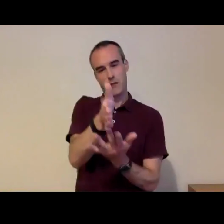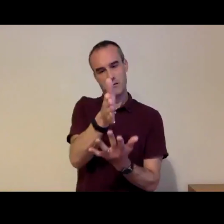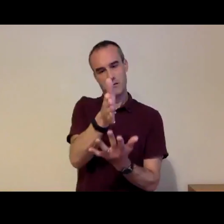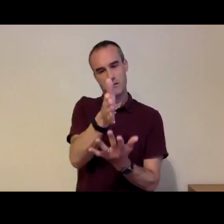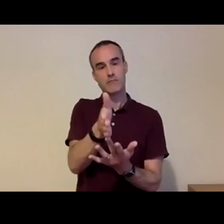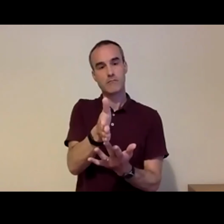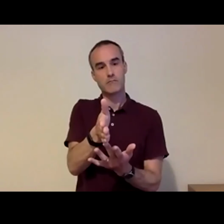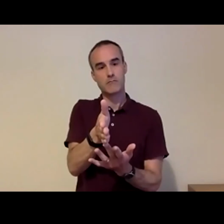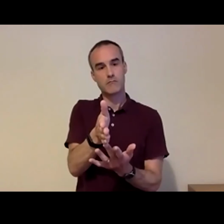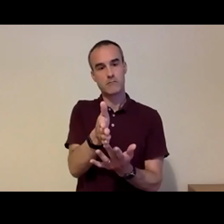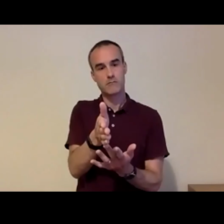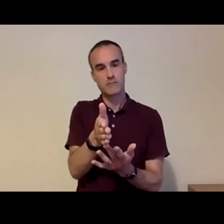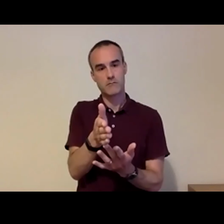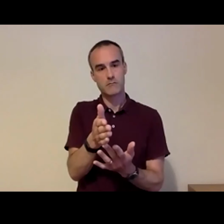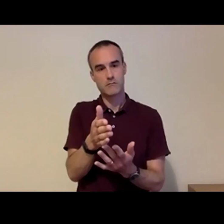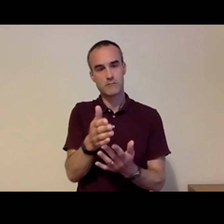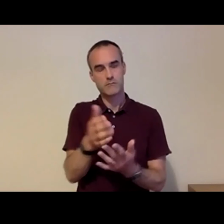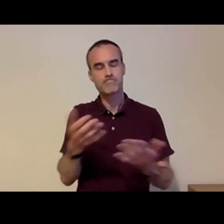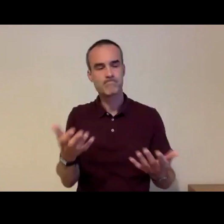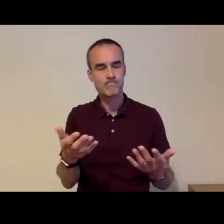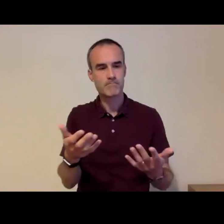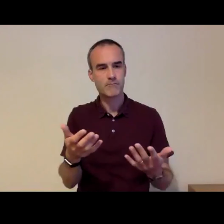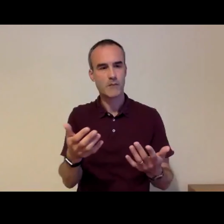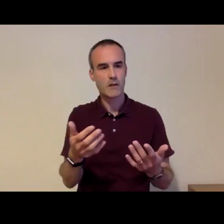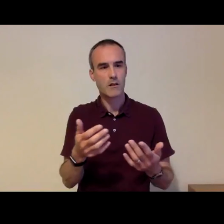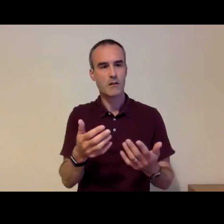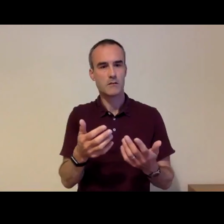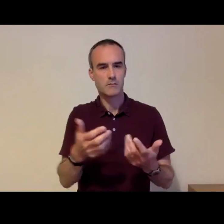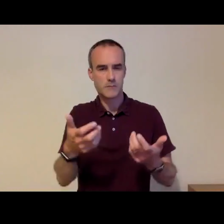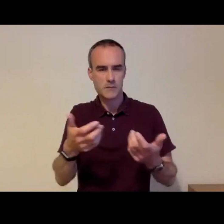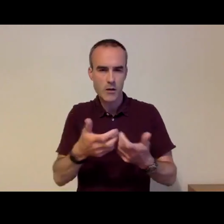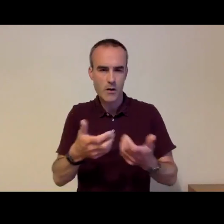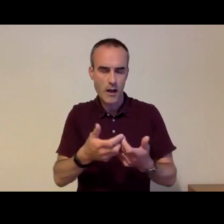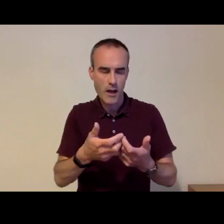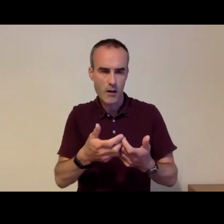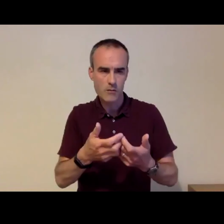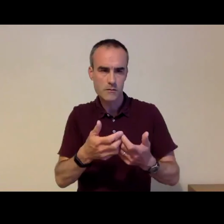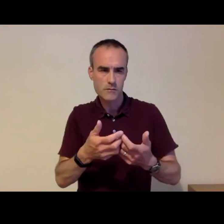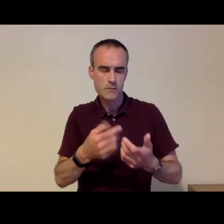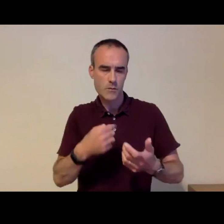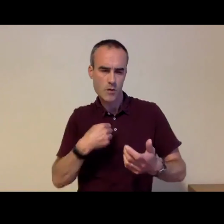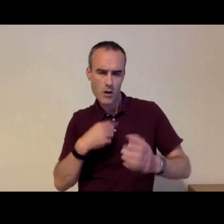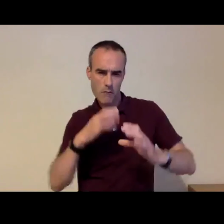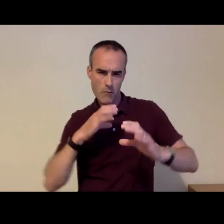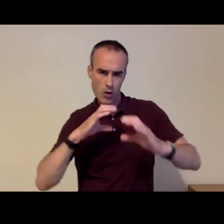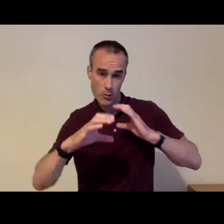The things that make a difference to me when I'm trying to communicate with somebody, the things that science and tech can help